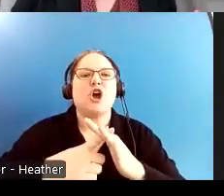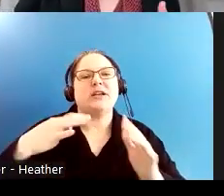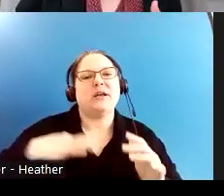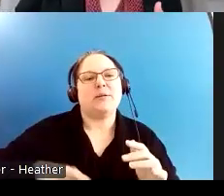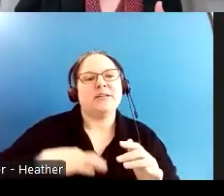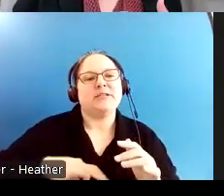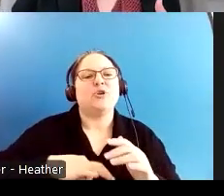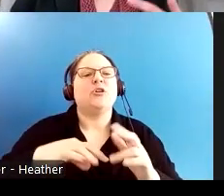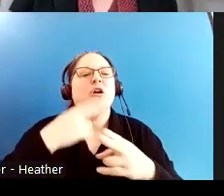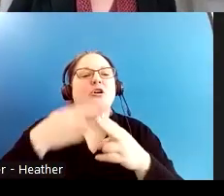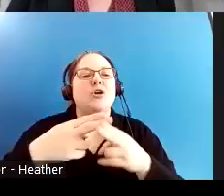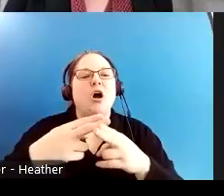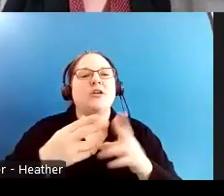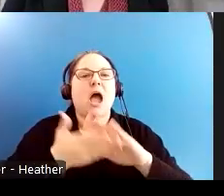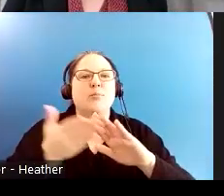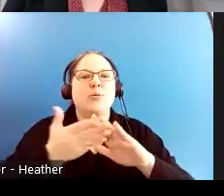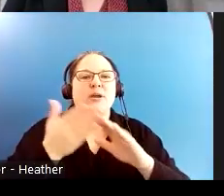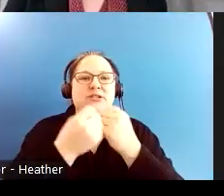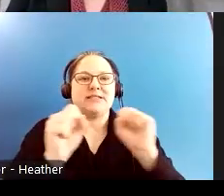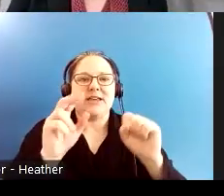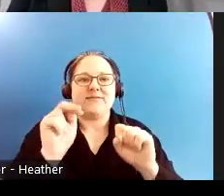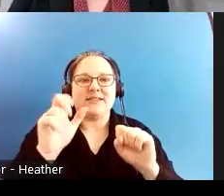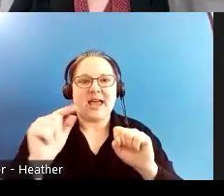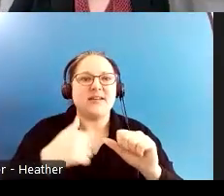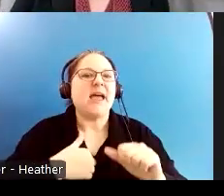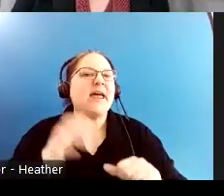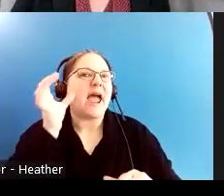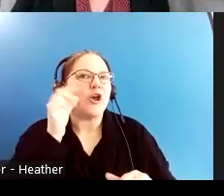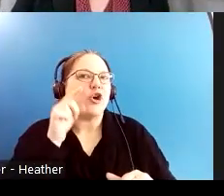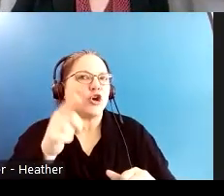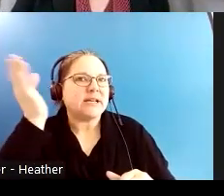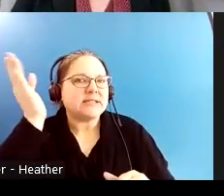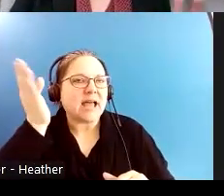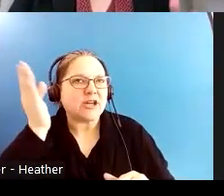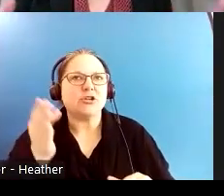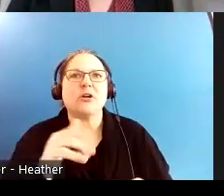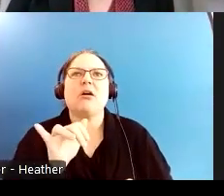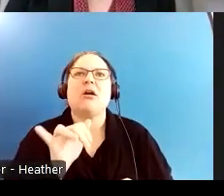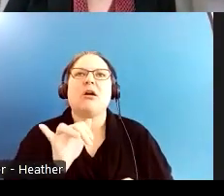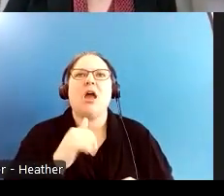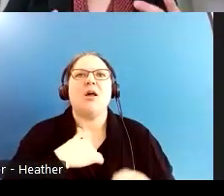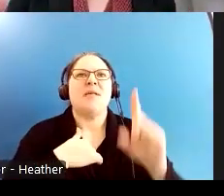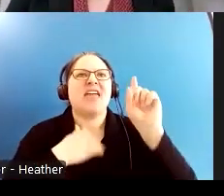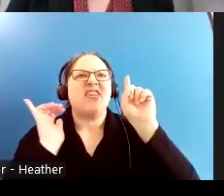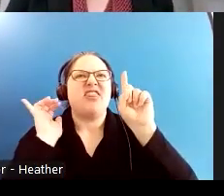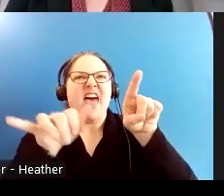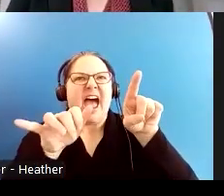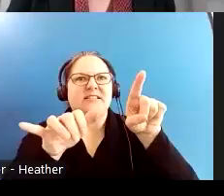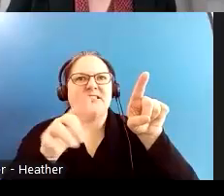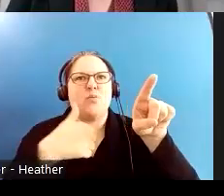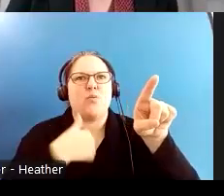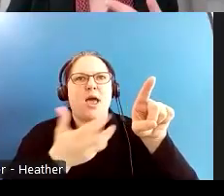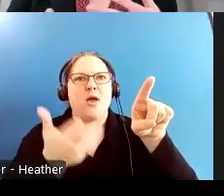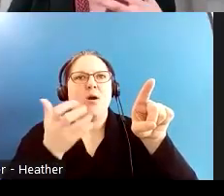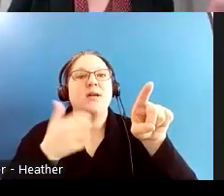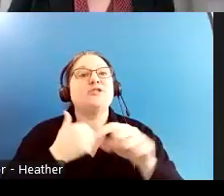and I heard him speak at Haverford, where I was in college. And I was like, this is what I want to do. So I followed him